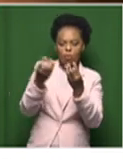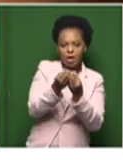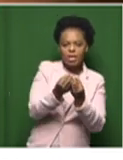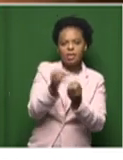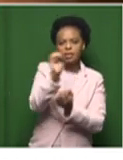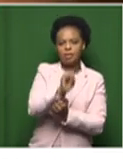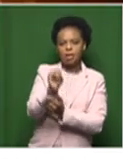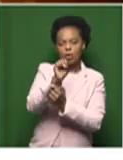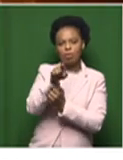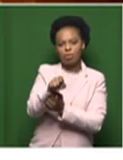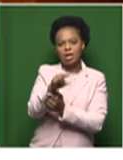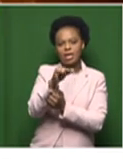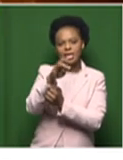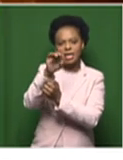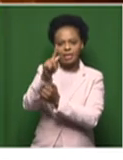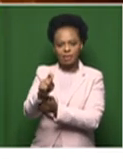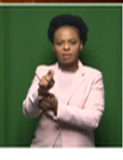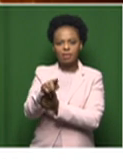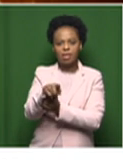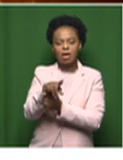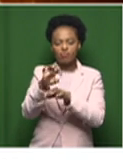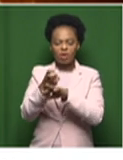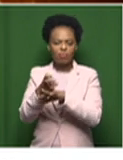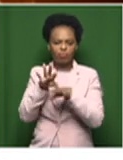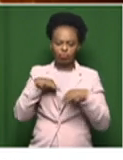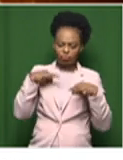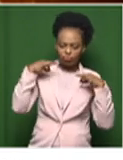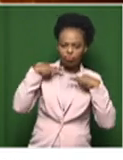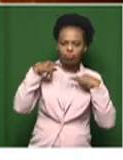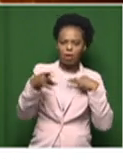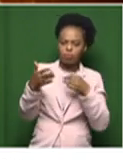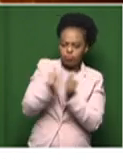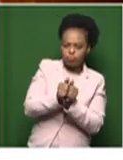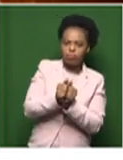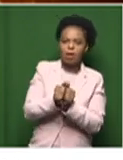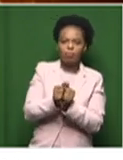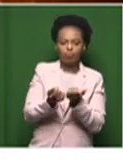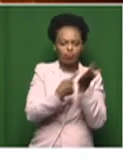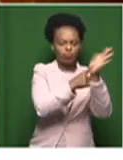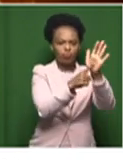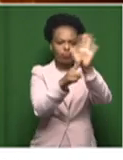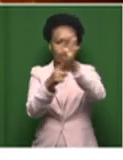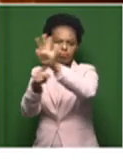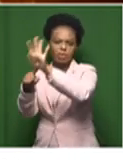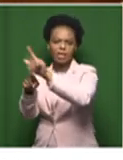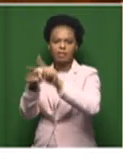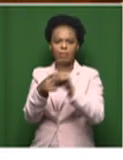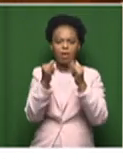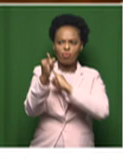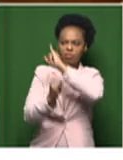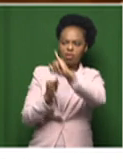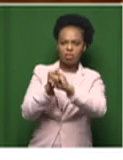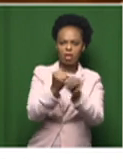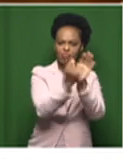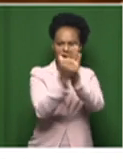Southern Guild Gallery has definitely been a highlight. They've definitely taken my work to the international market. I've got